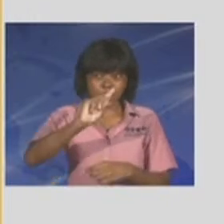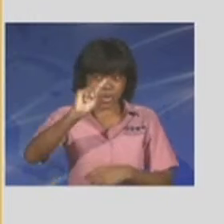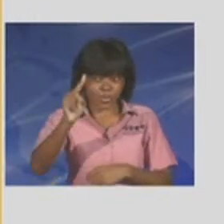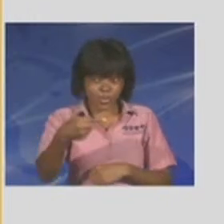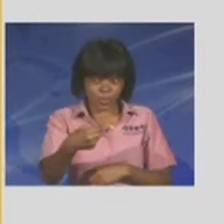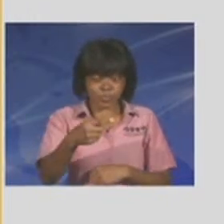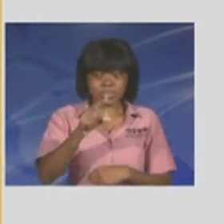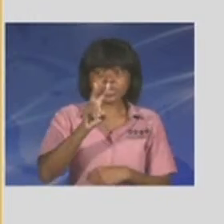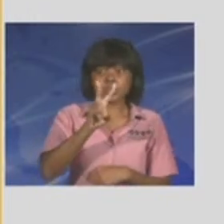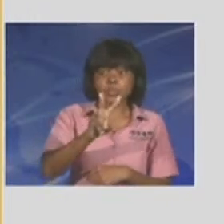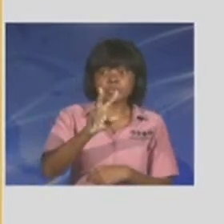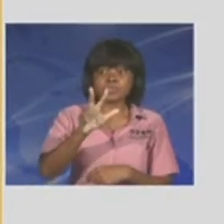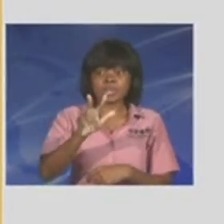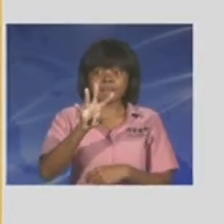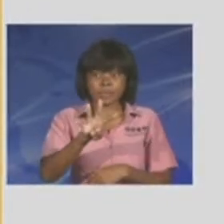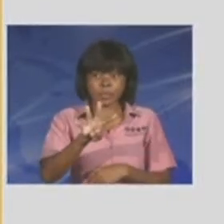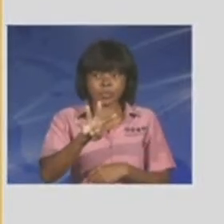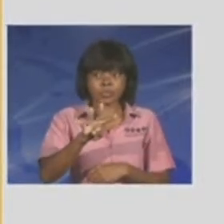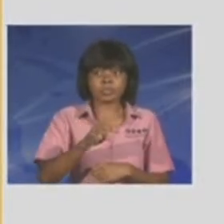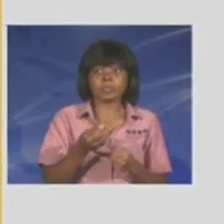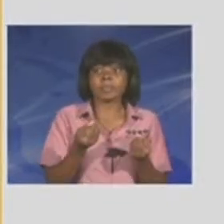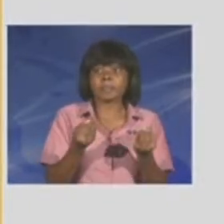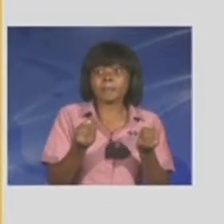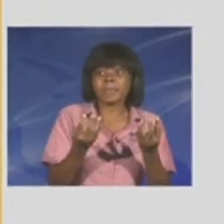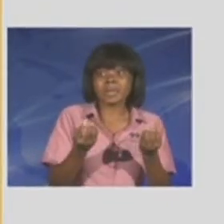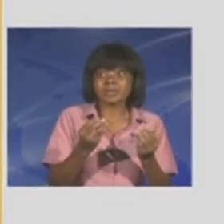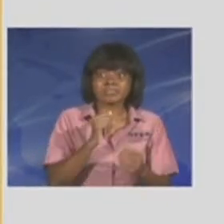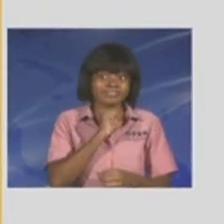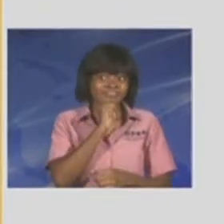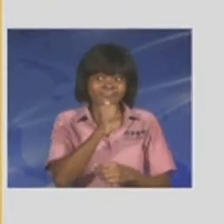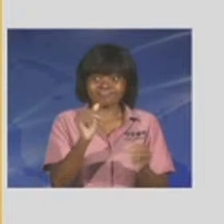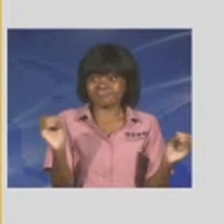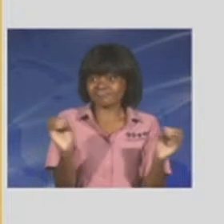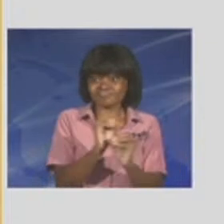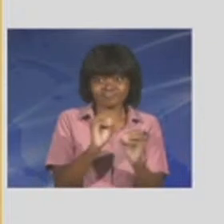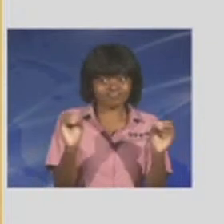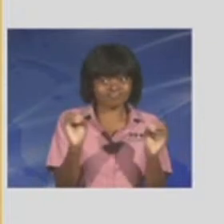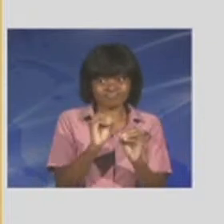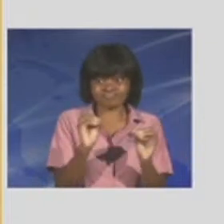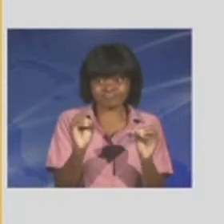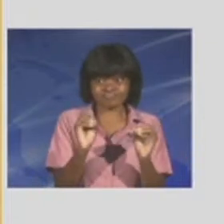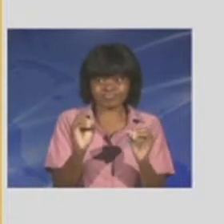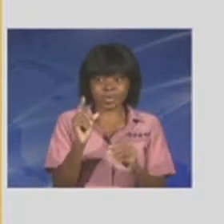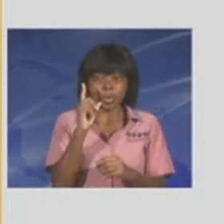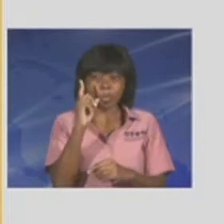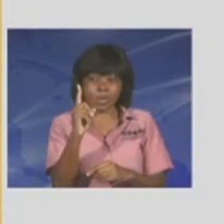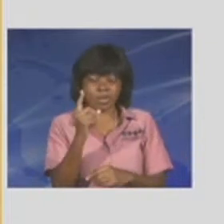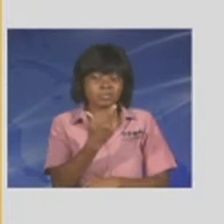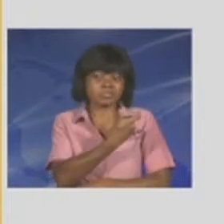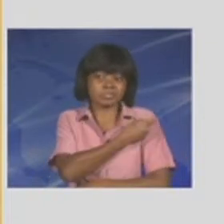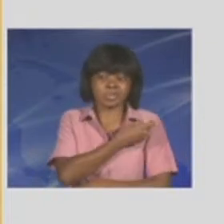706,234. And those who have not received any doses so far, or one dose,